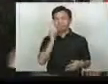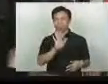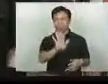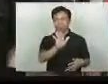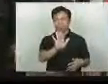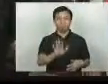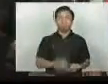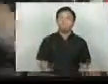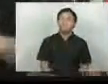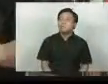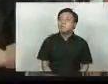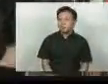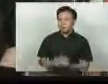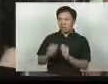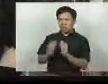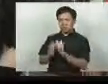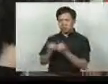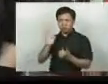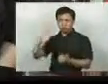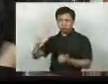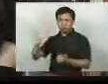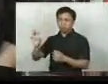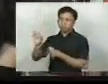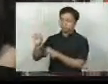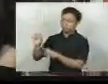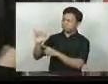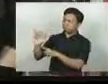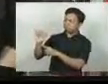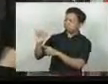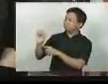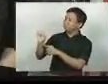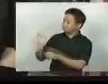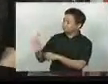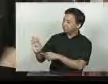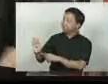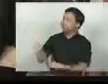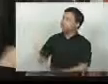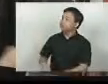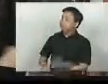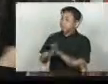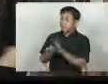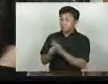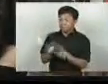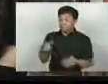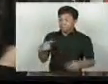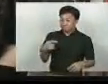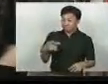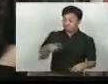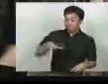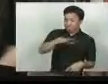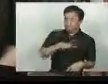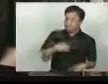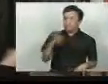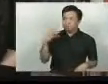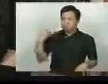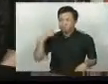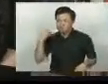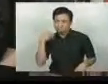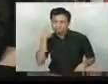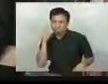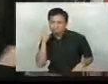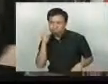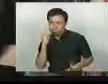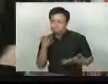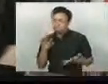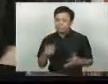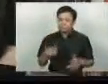with the system. So how can you assure those who are still in that mode of being intimidated by